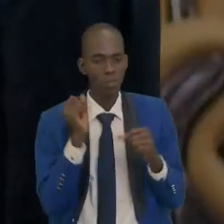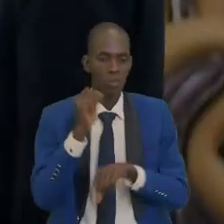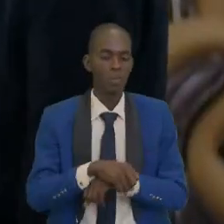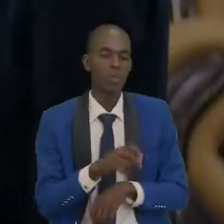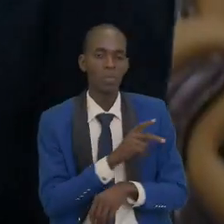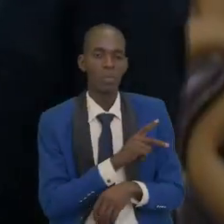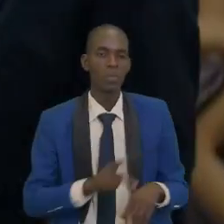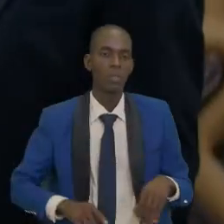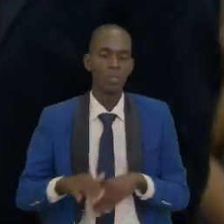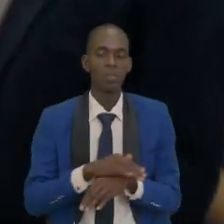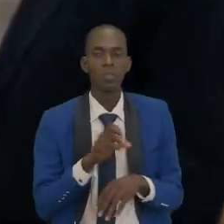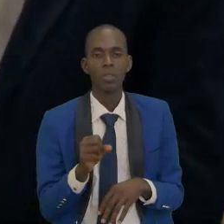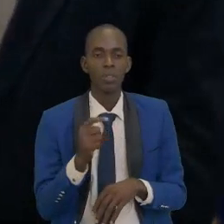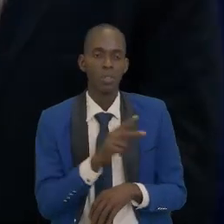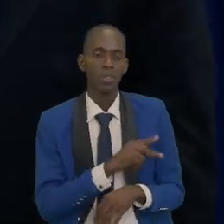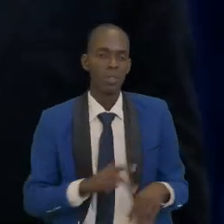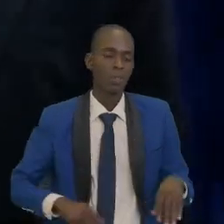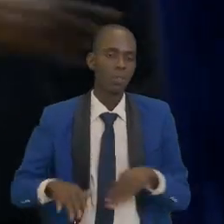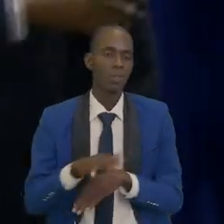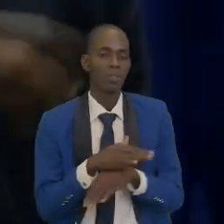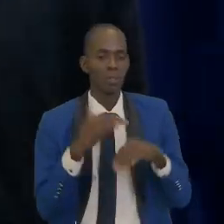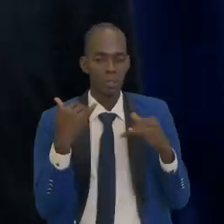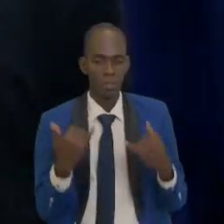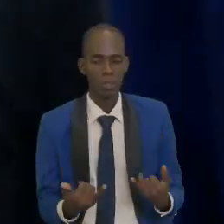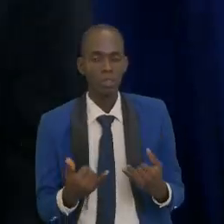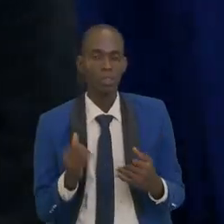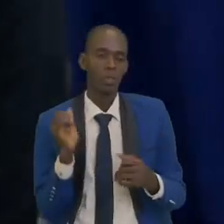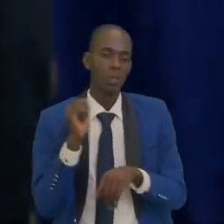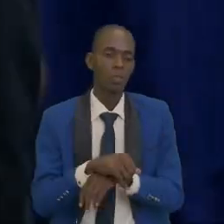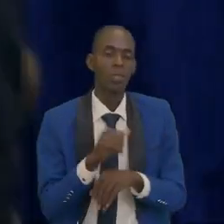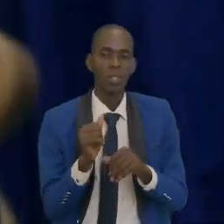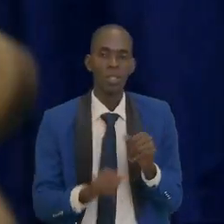the kingdoms now subdues everybody